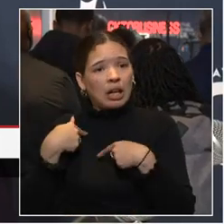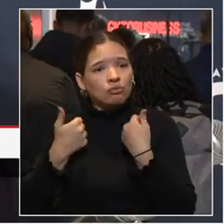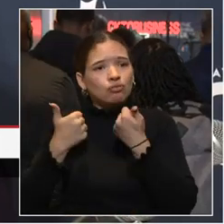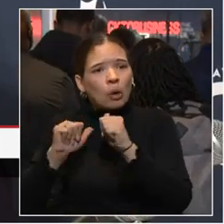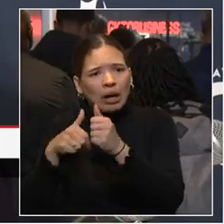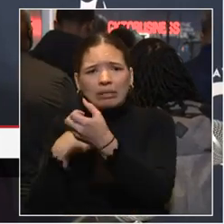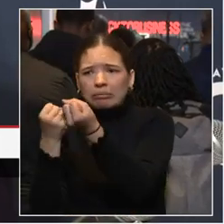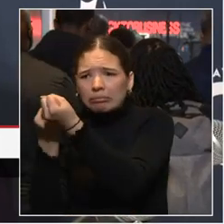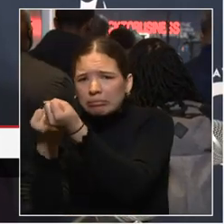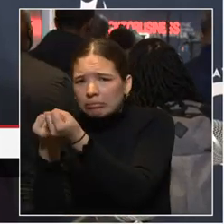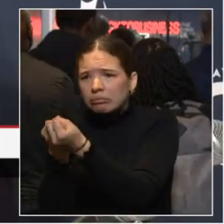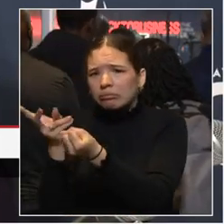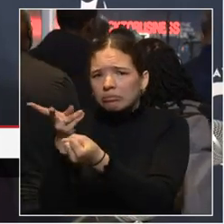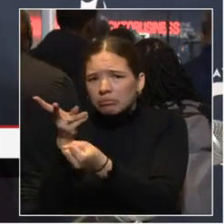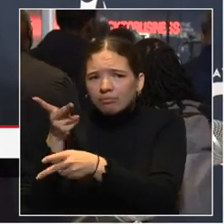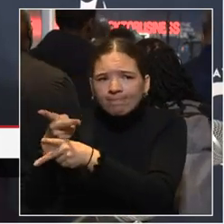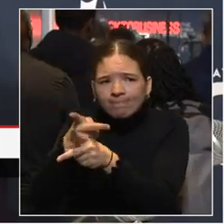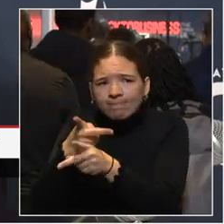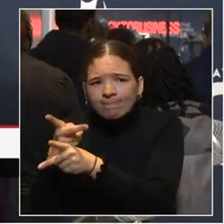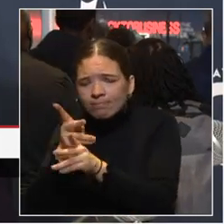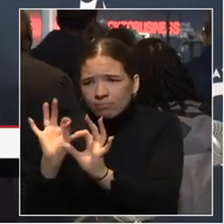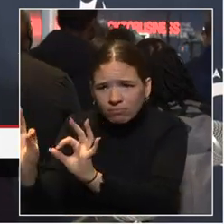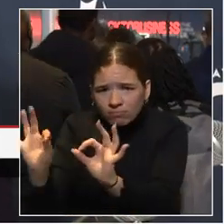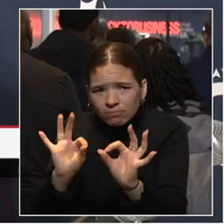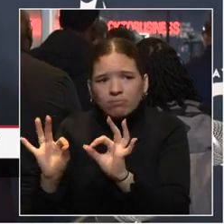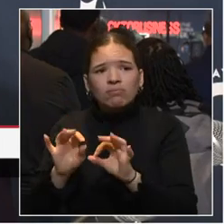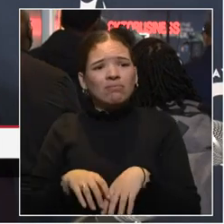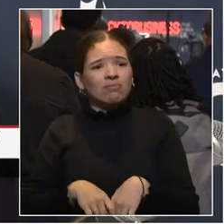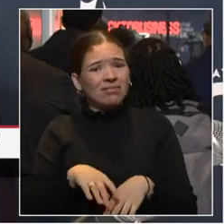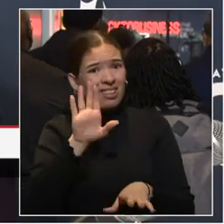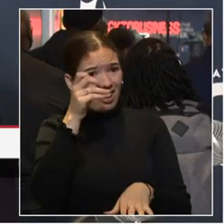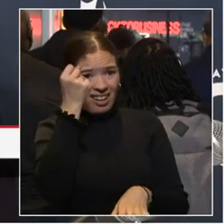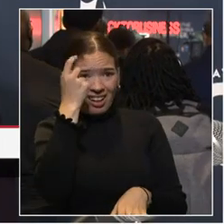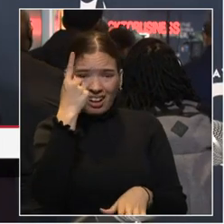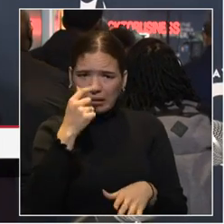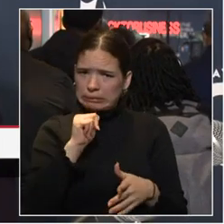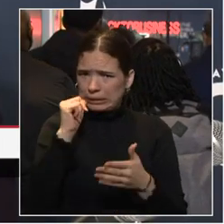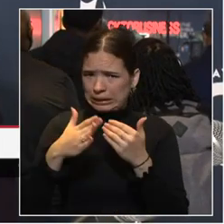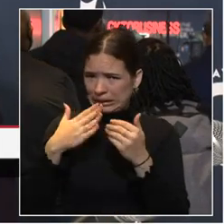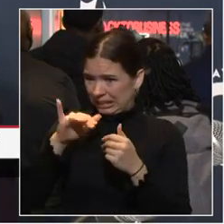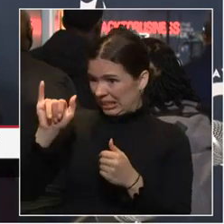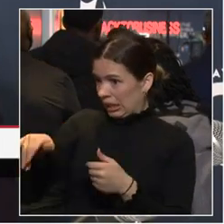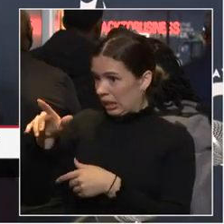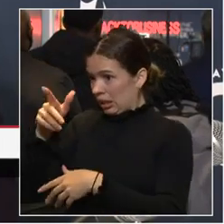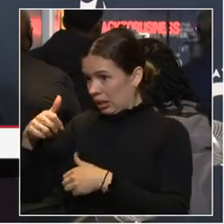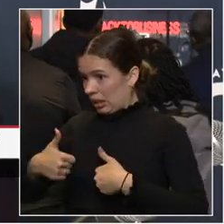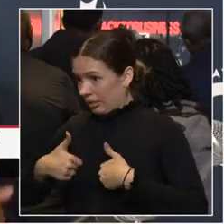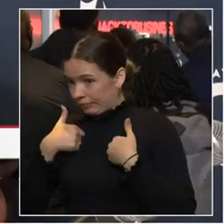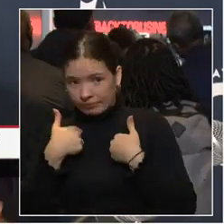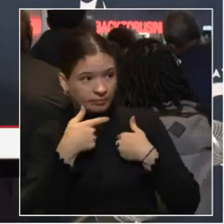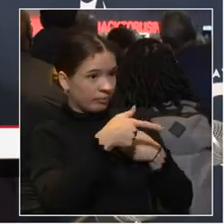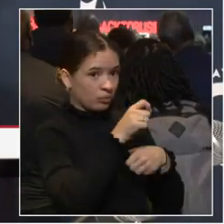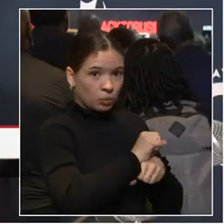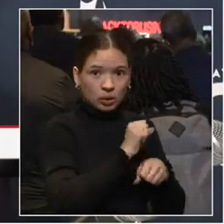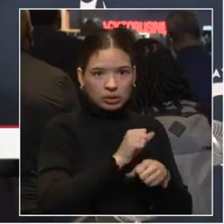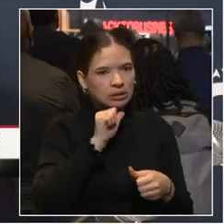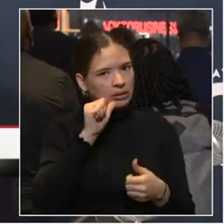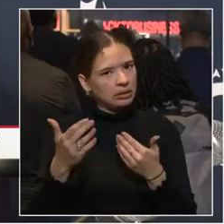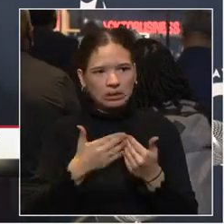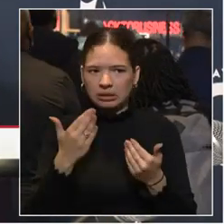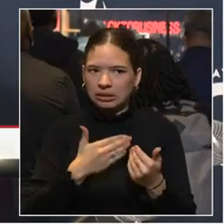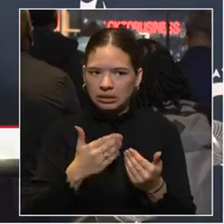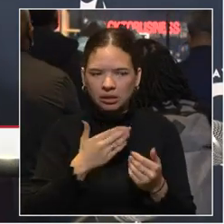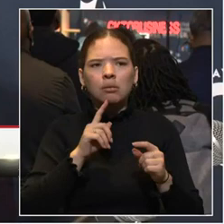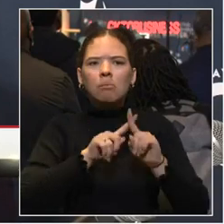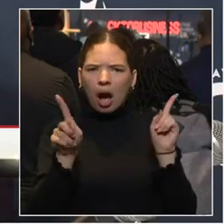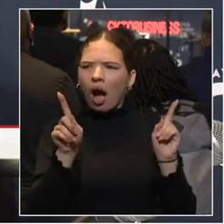support as well. So it's not easy to strike a balance, but because I've been doing it for a while, I know how to manage my